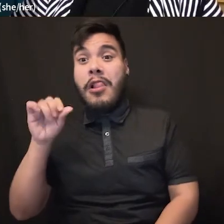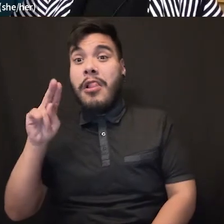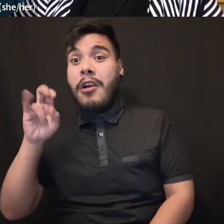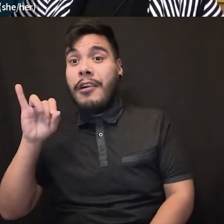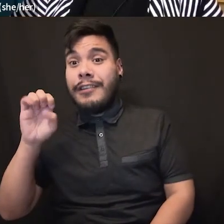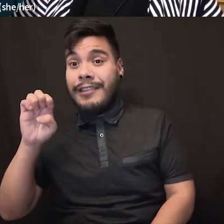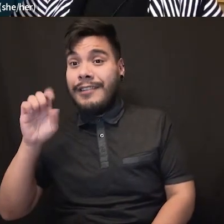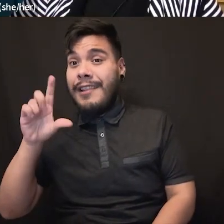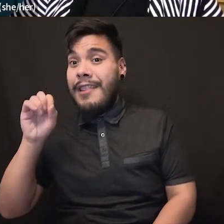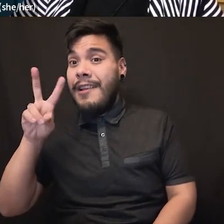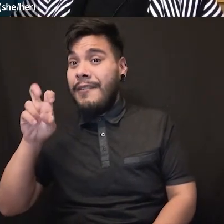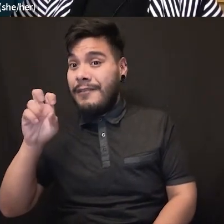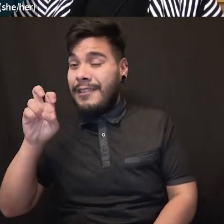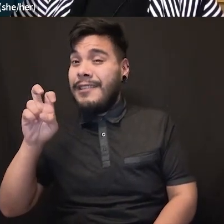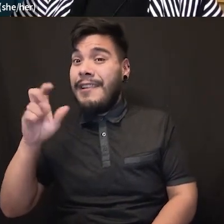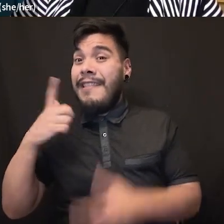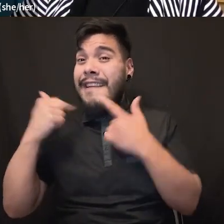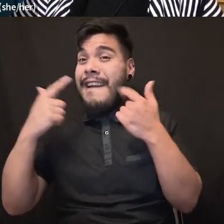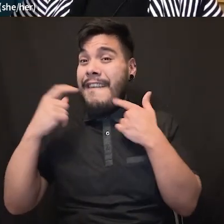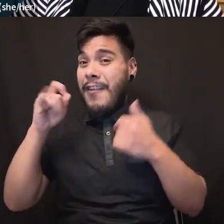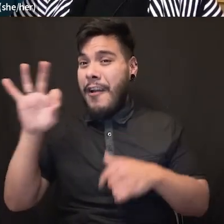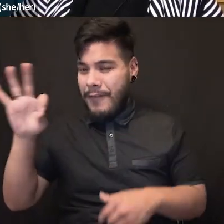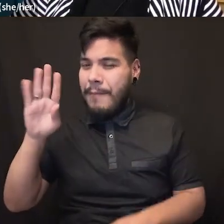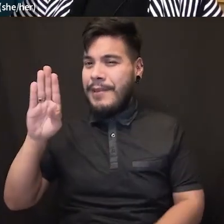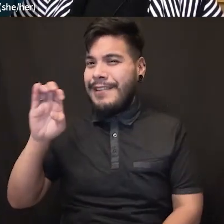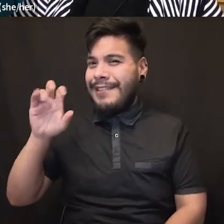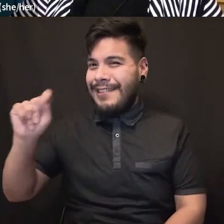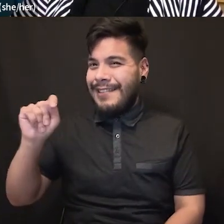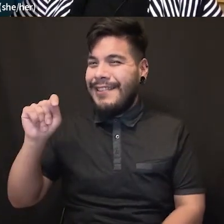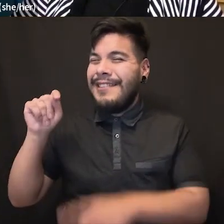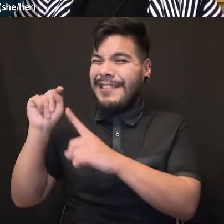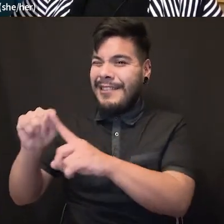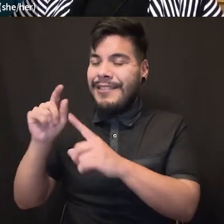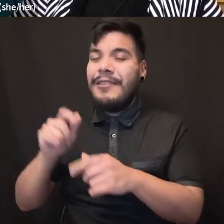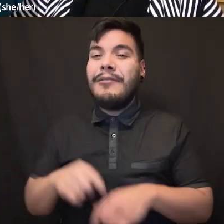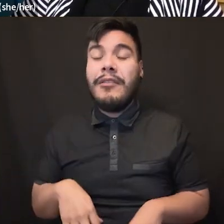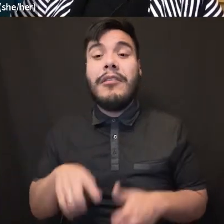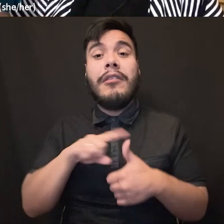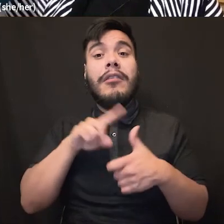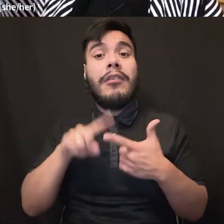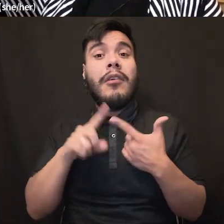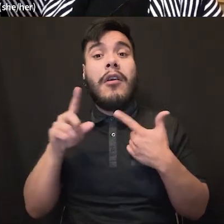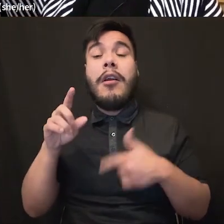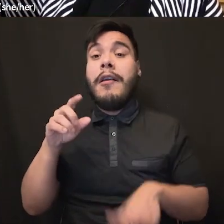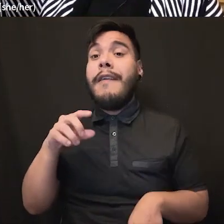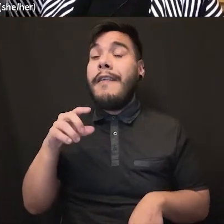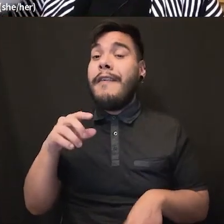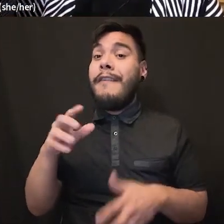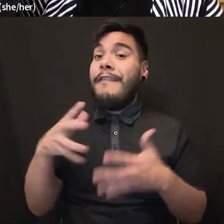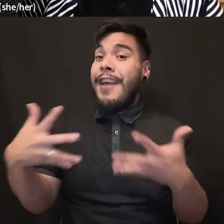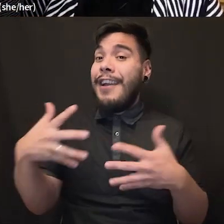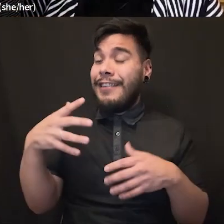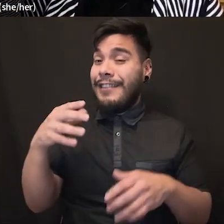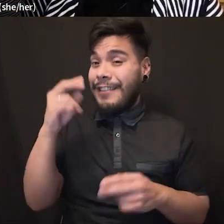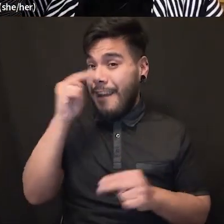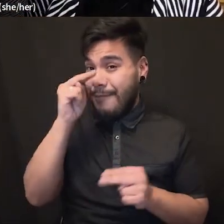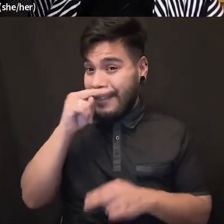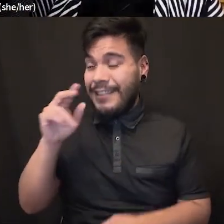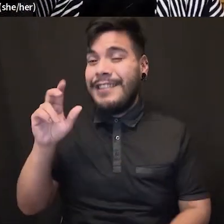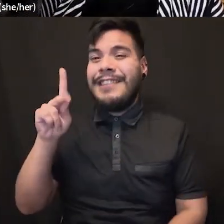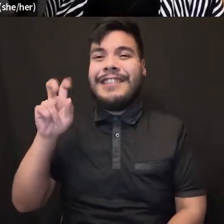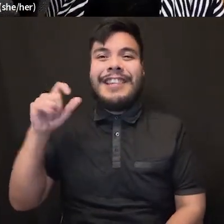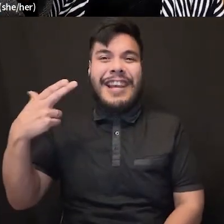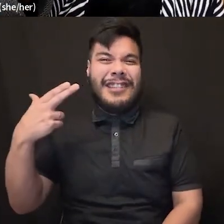on BET's The Real. Nikki is the creator of Fatch Comedy, the Fat Sketch Show, which I know some of you are